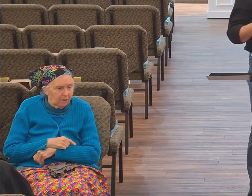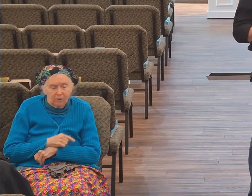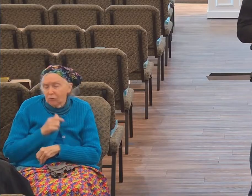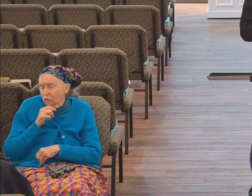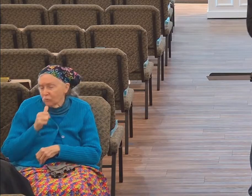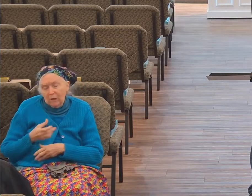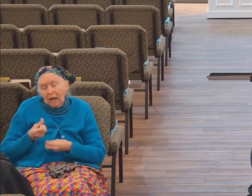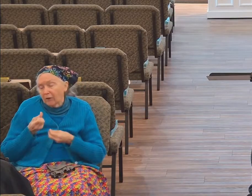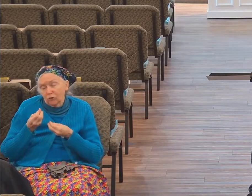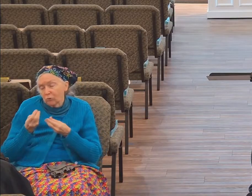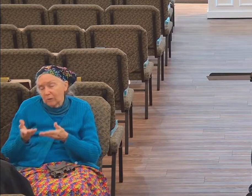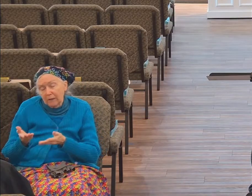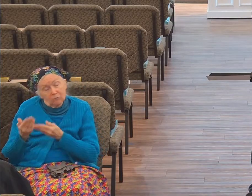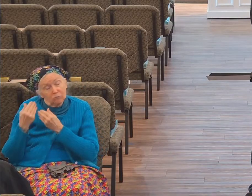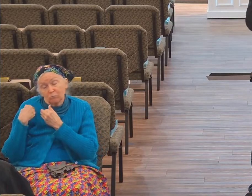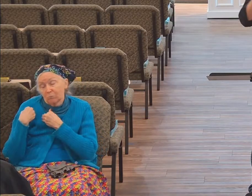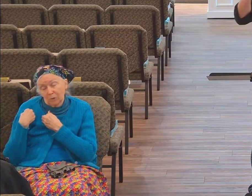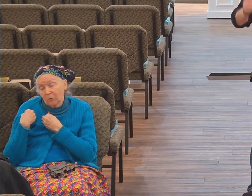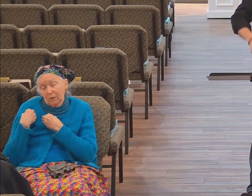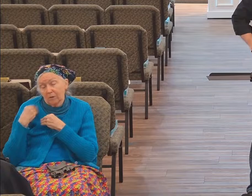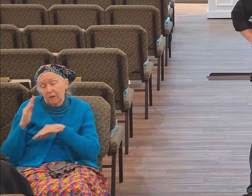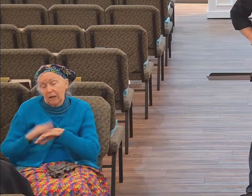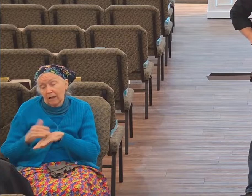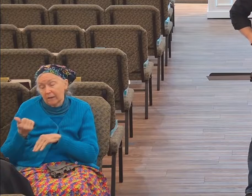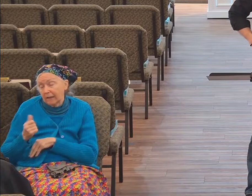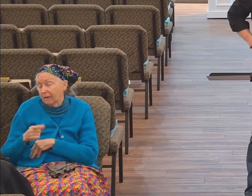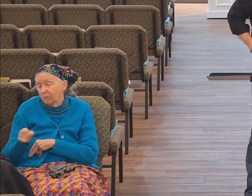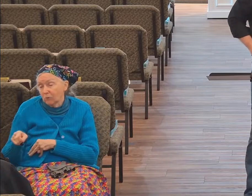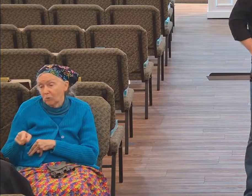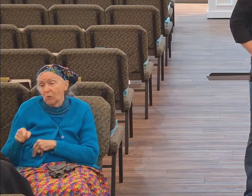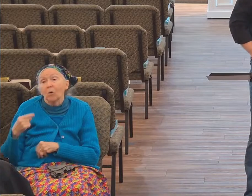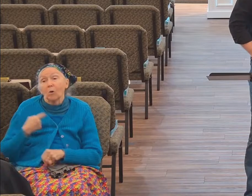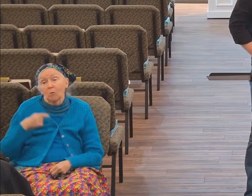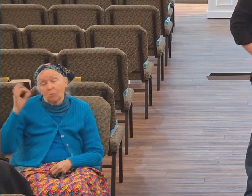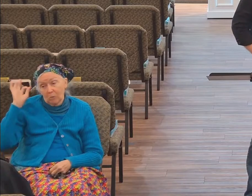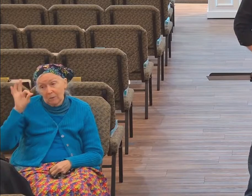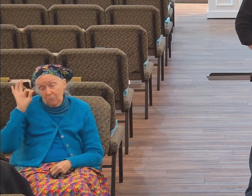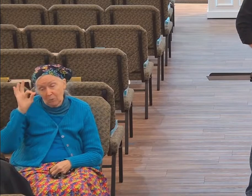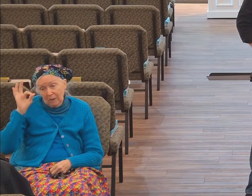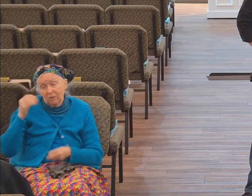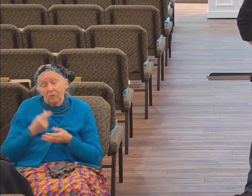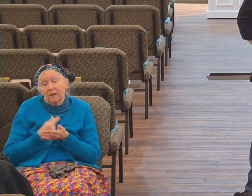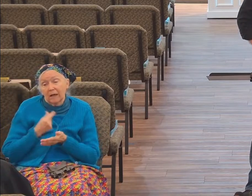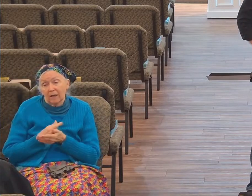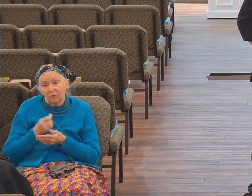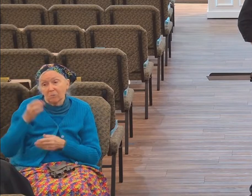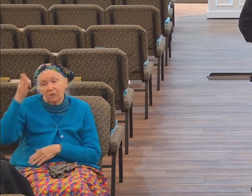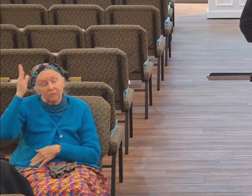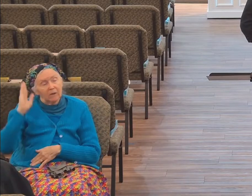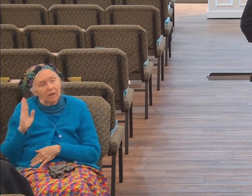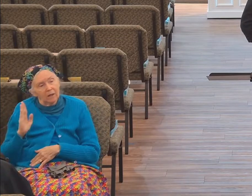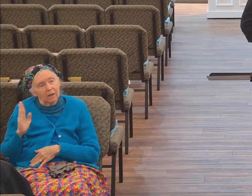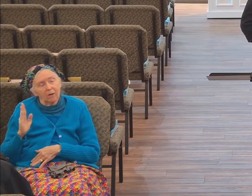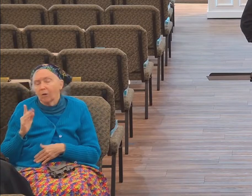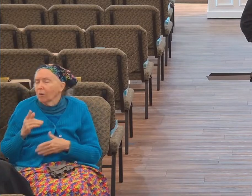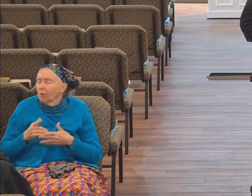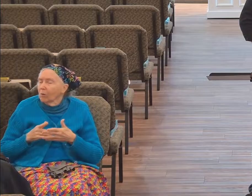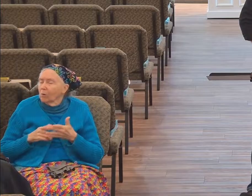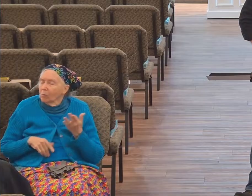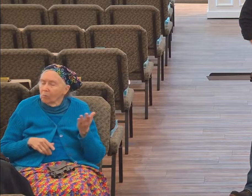on any of you, we preach to you the gospel of God. What's this language? What's he saying